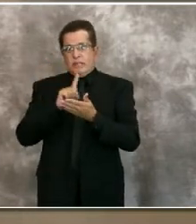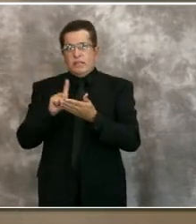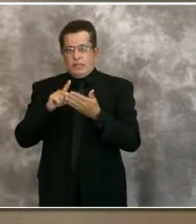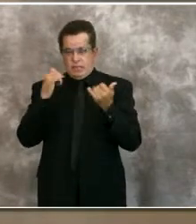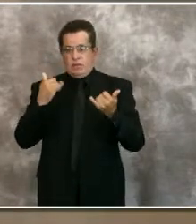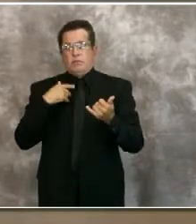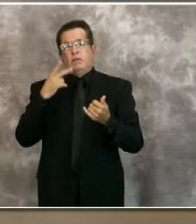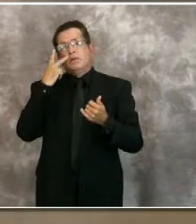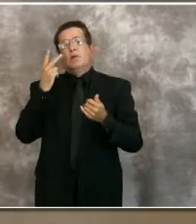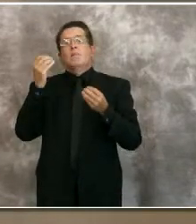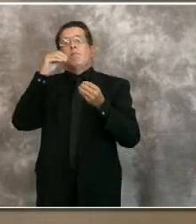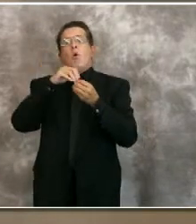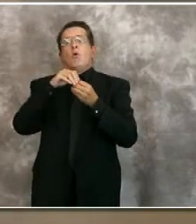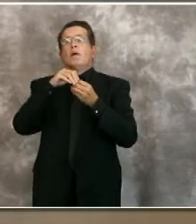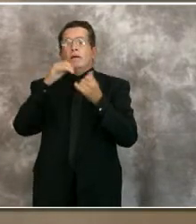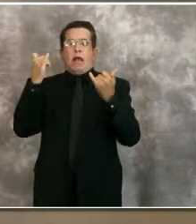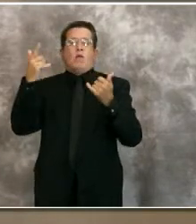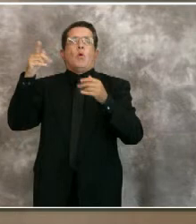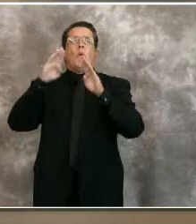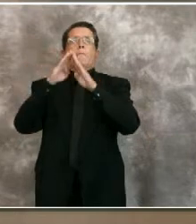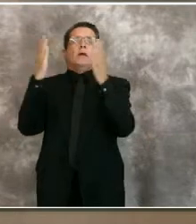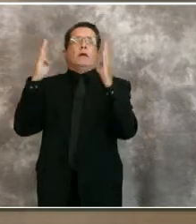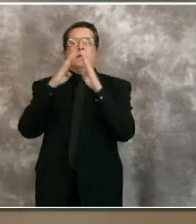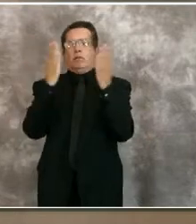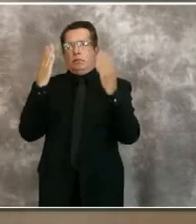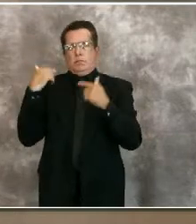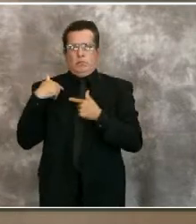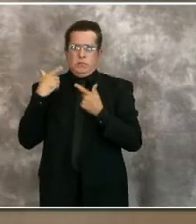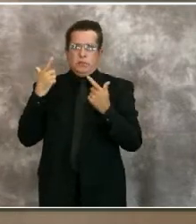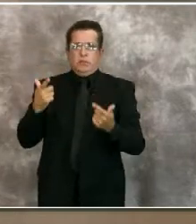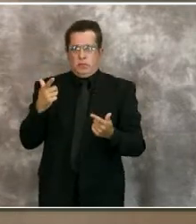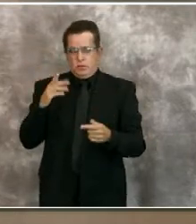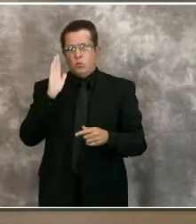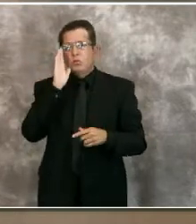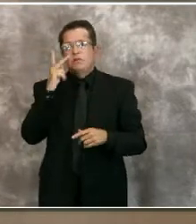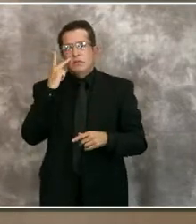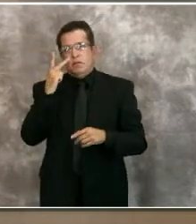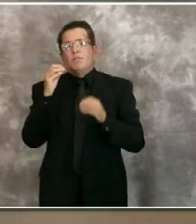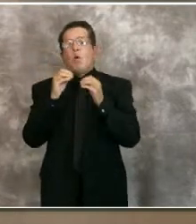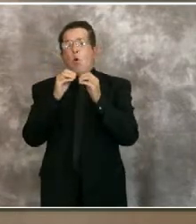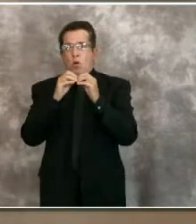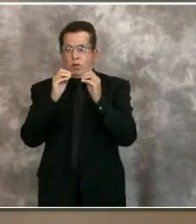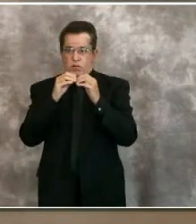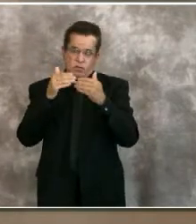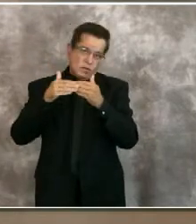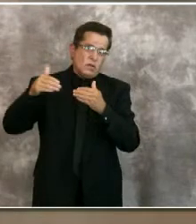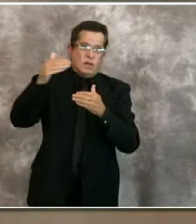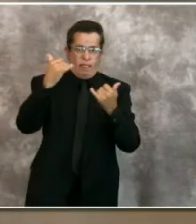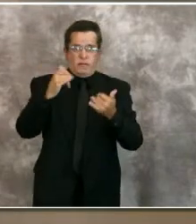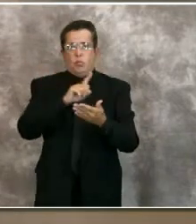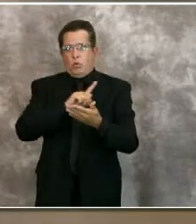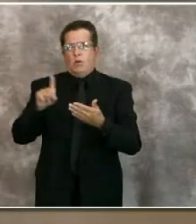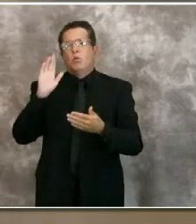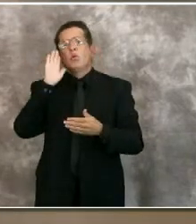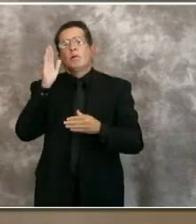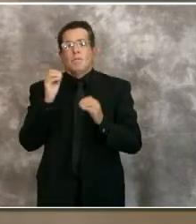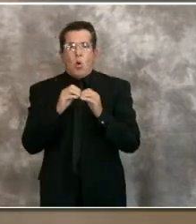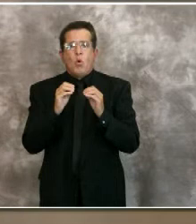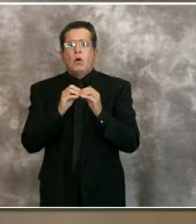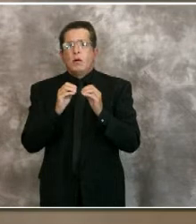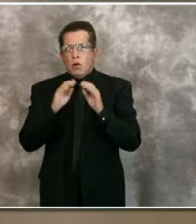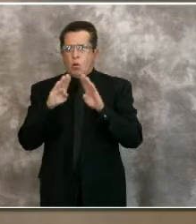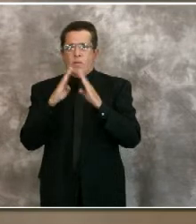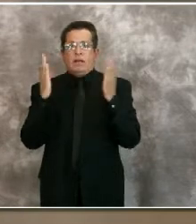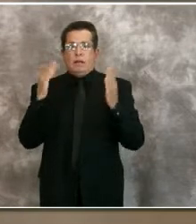activities in our region, and as we mentioned on Friday, we're going to see more reopenings this week. This